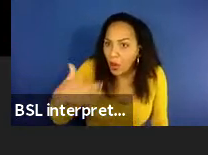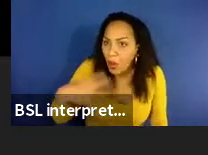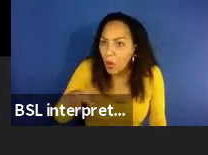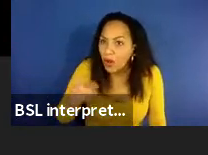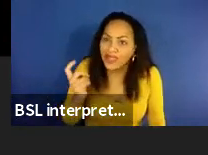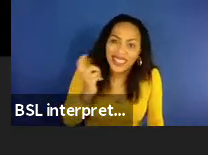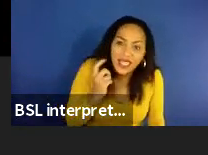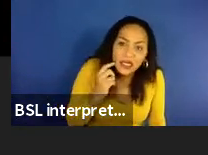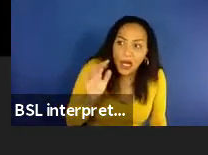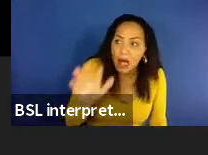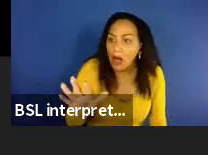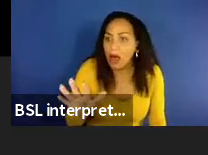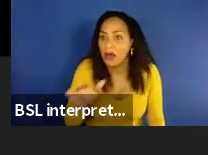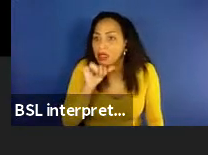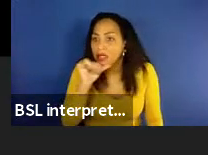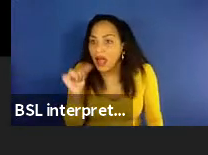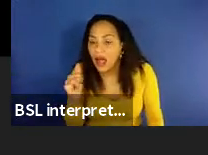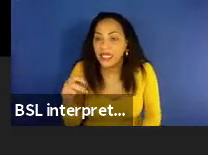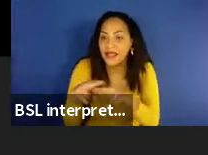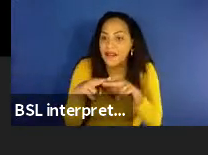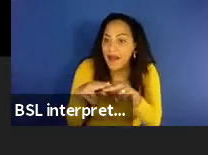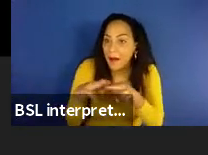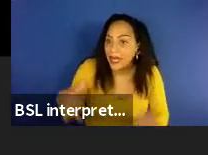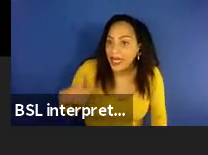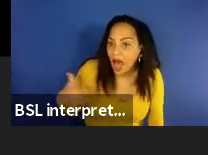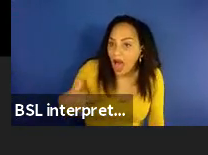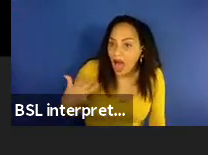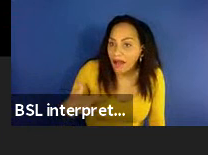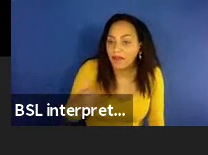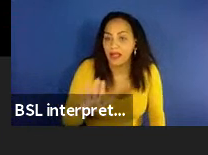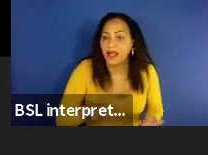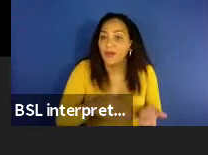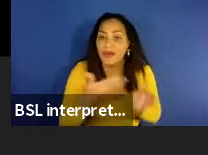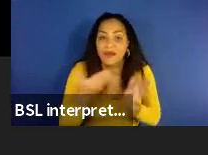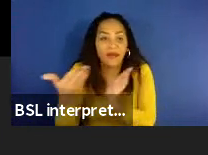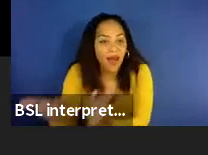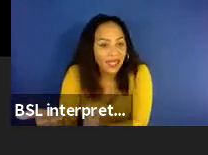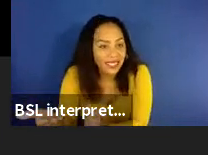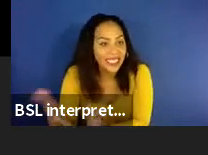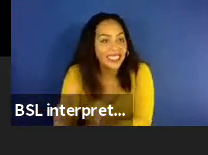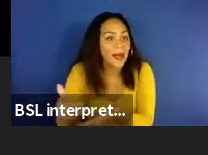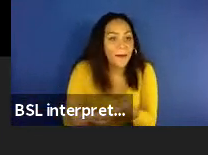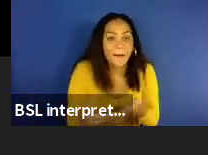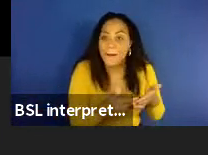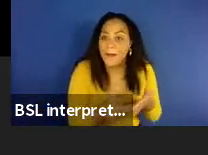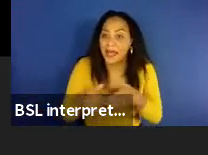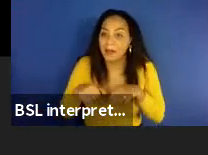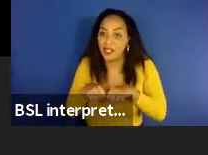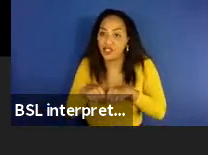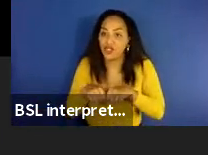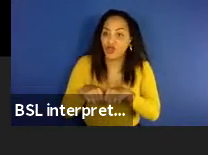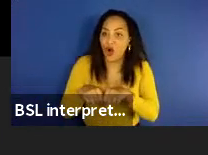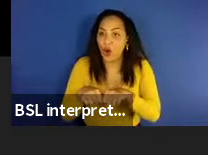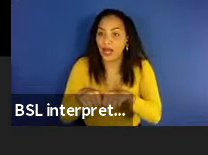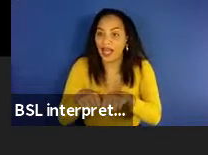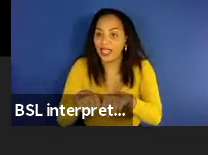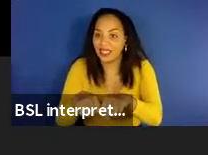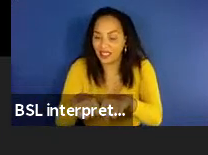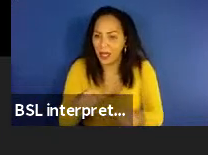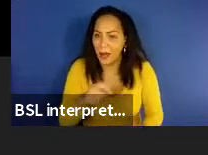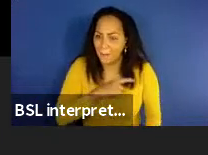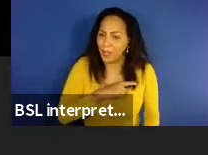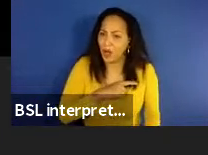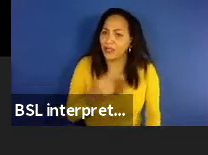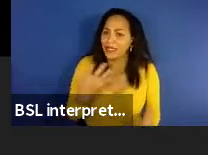and compelling family life. And they started providing baby strollers because they had that manufacturing expertise. That didn't really work out. They then